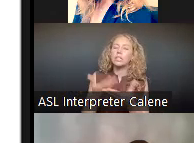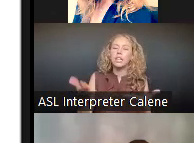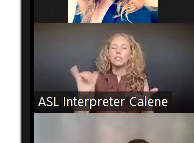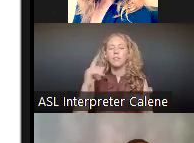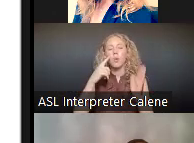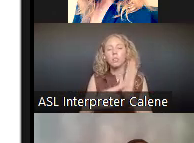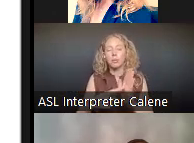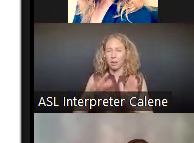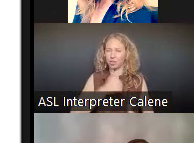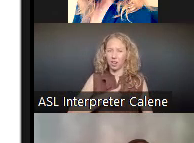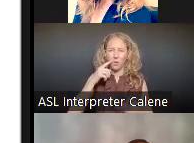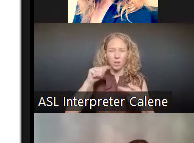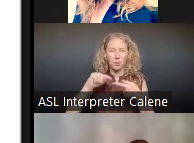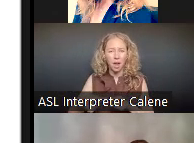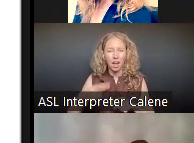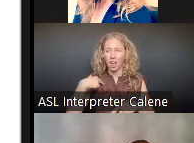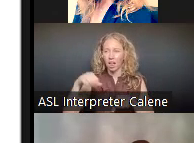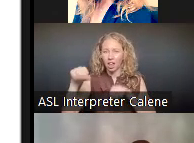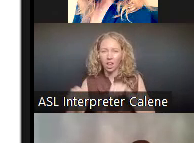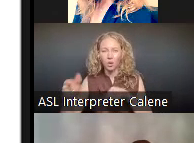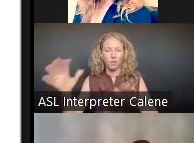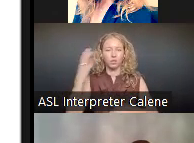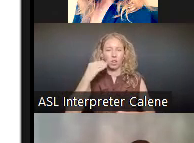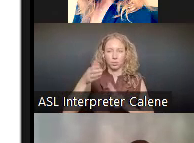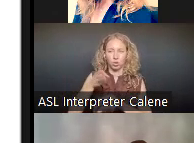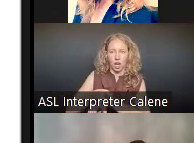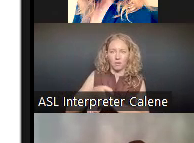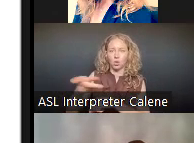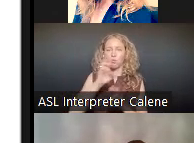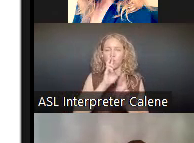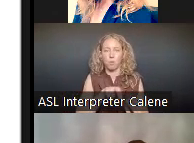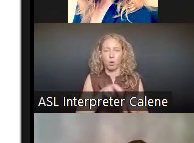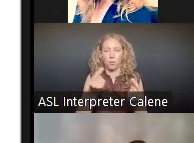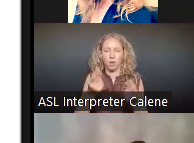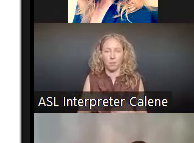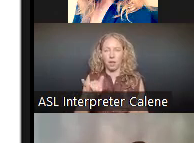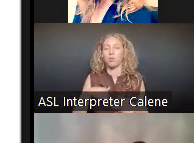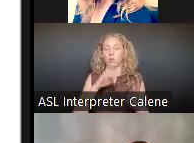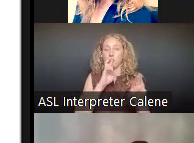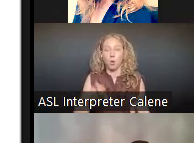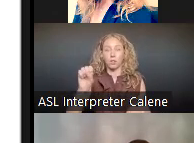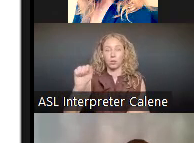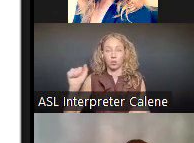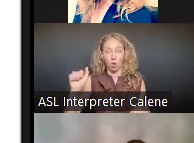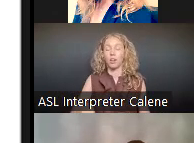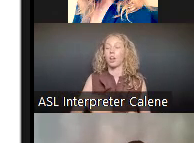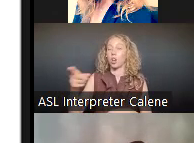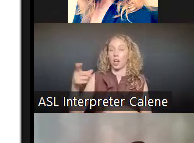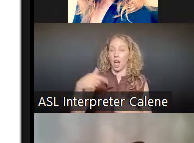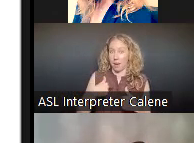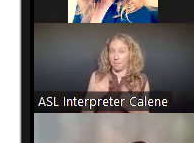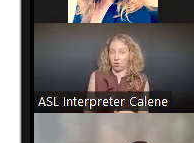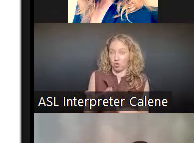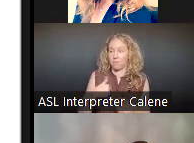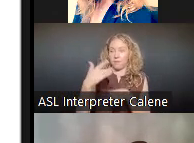for the pain and the uncertainty you've experienced after reporting the sexual assault, and that you're available to support